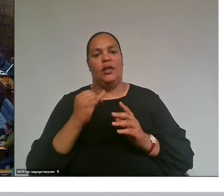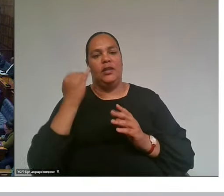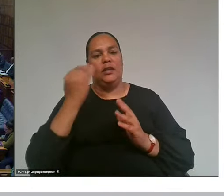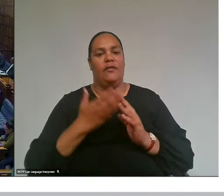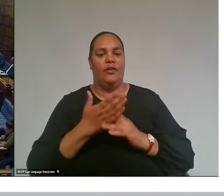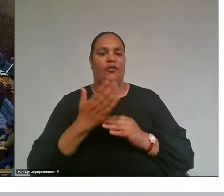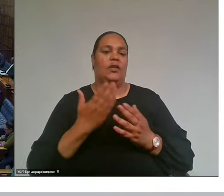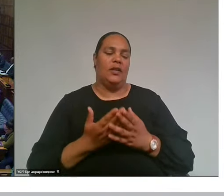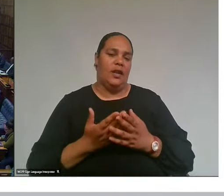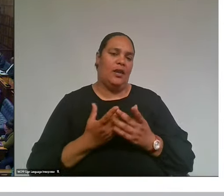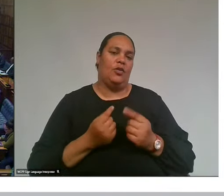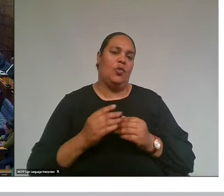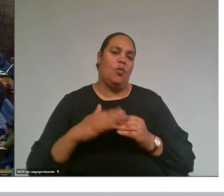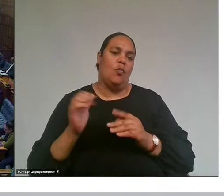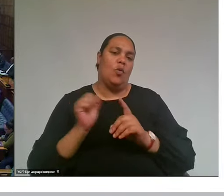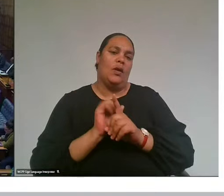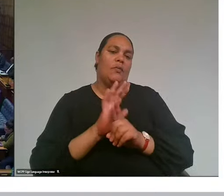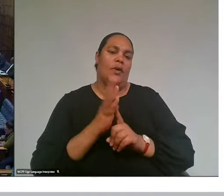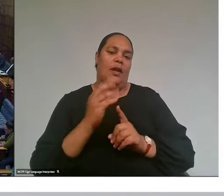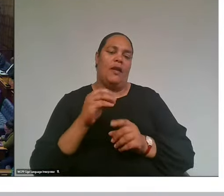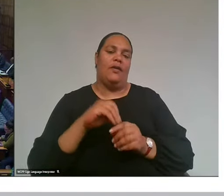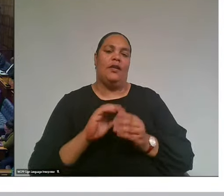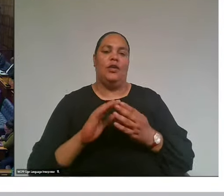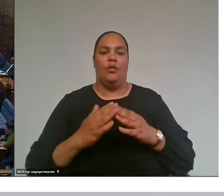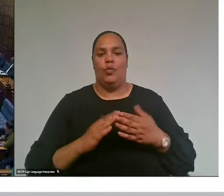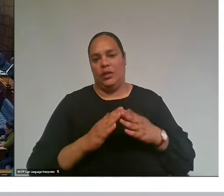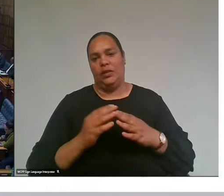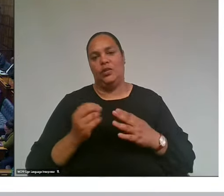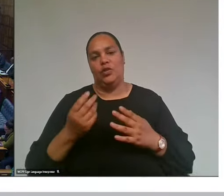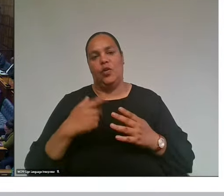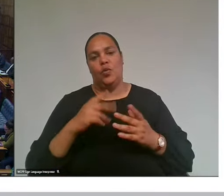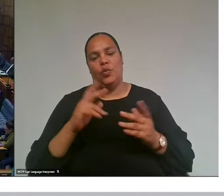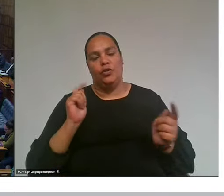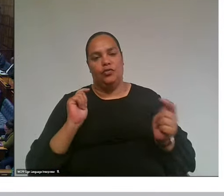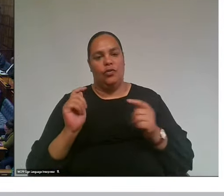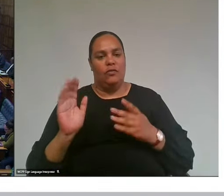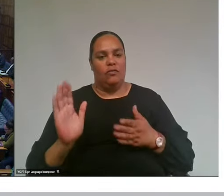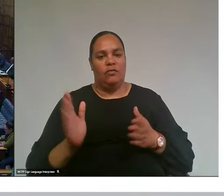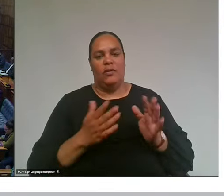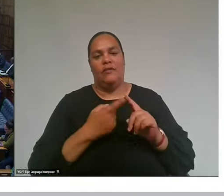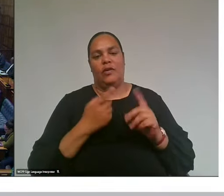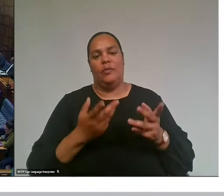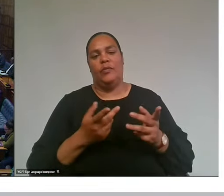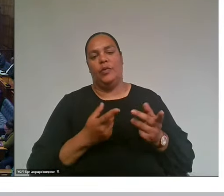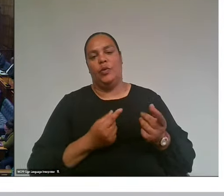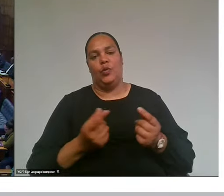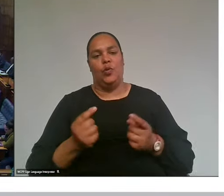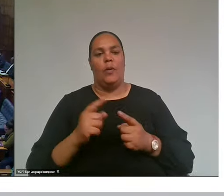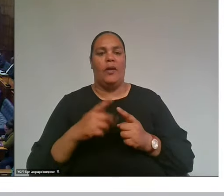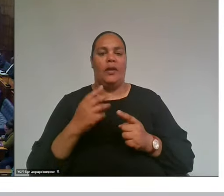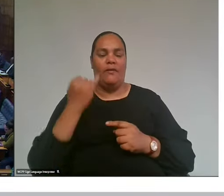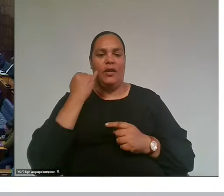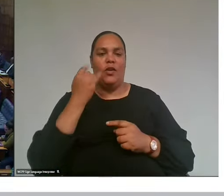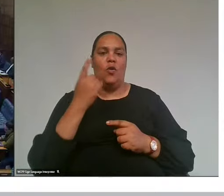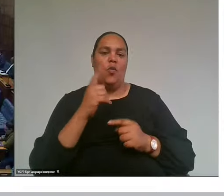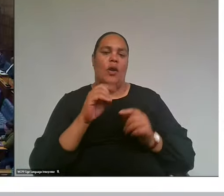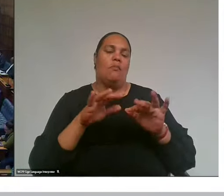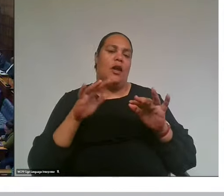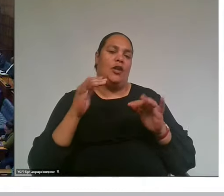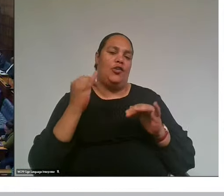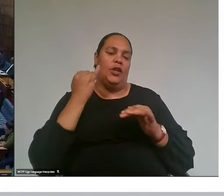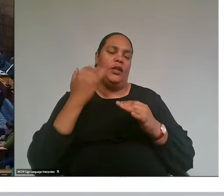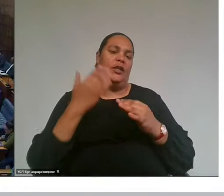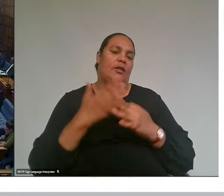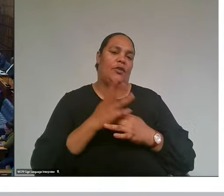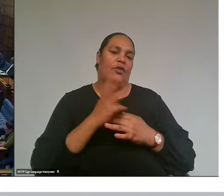have collectively much more impact in those communities so we stuffed away from this kind of idea that we had have one magic intervention that's going to